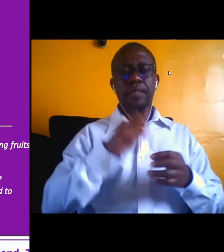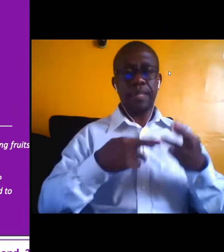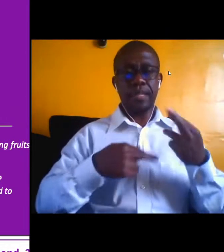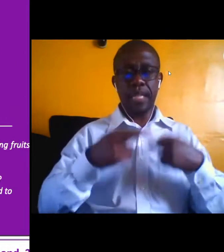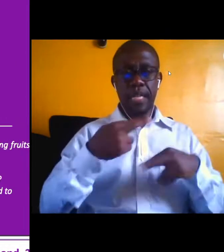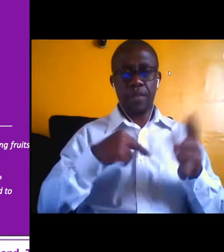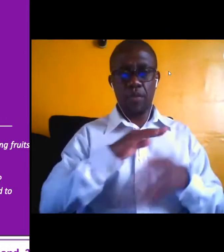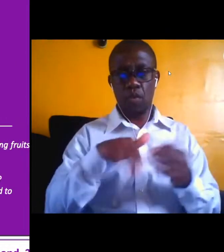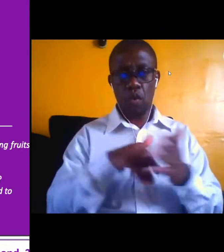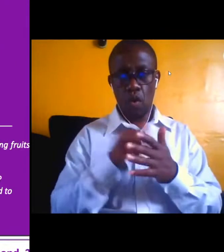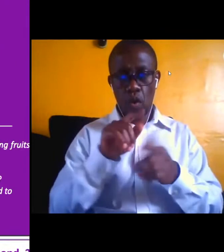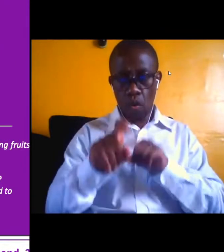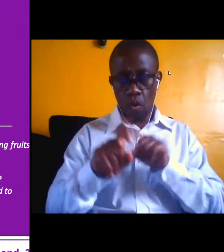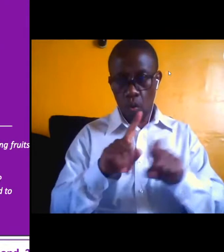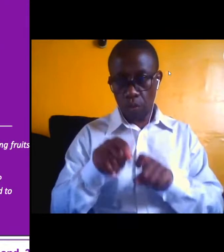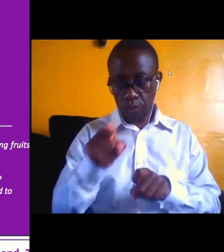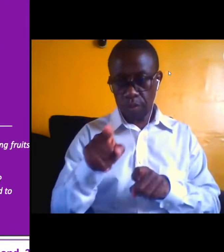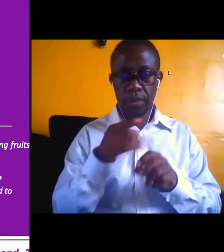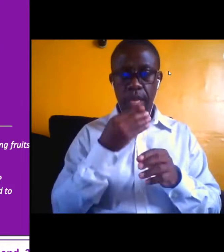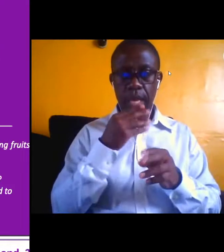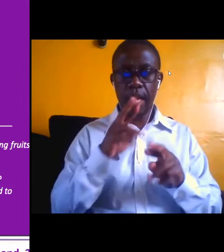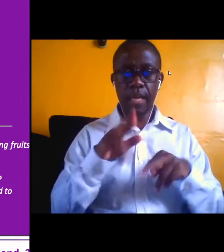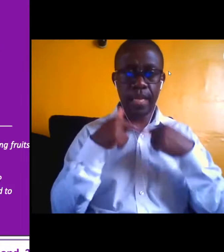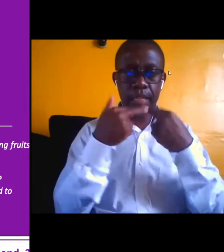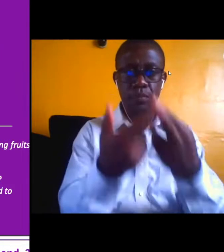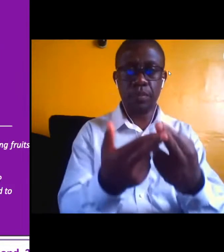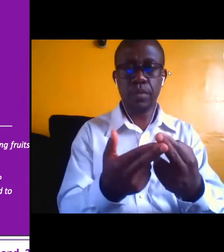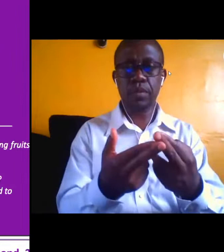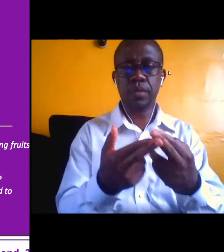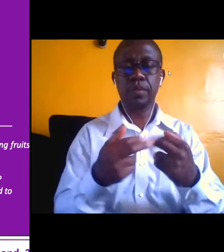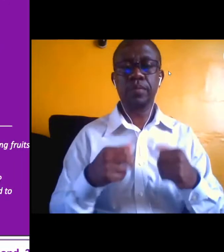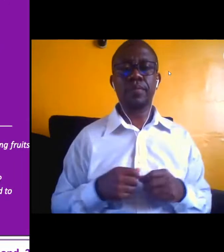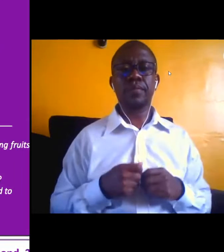respond to those. And then we look externally.